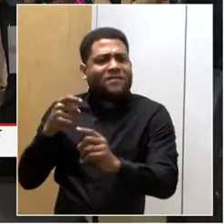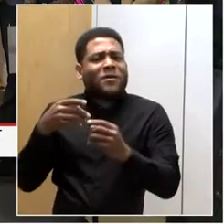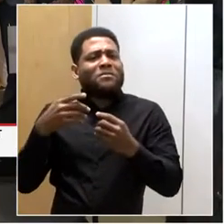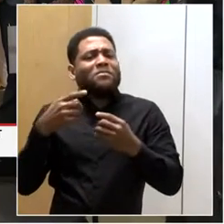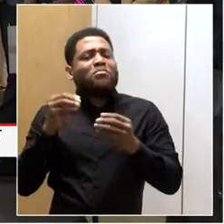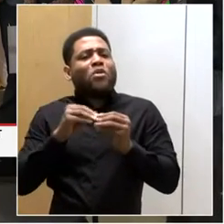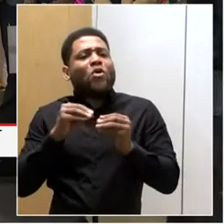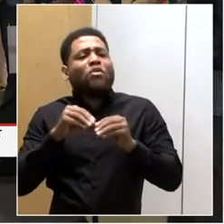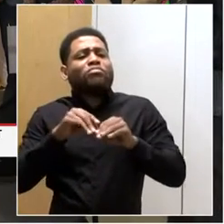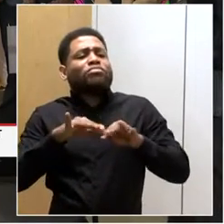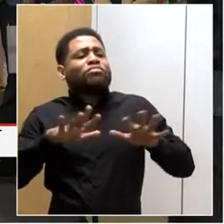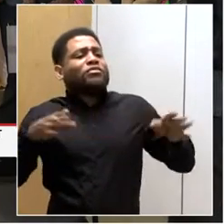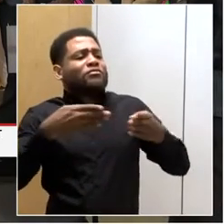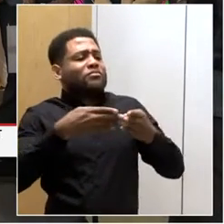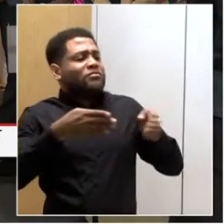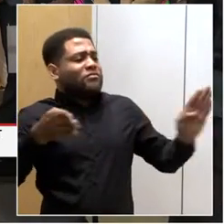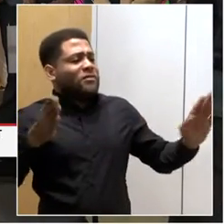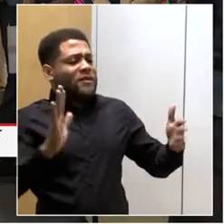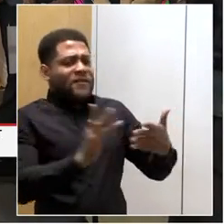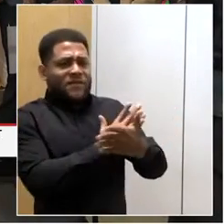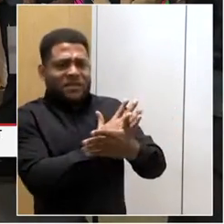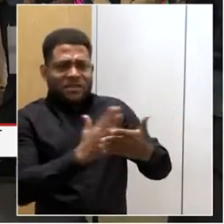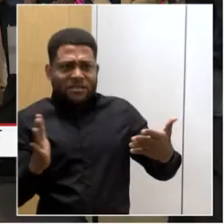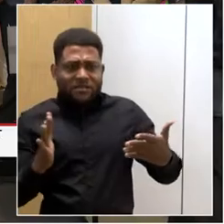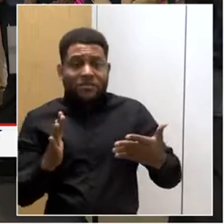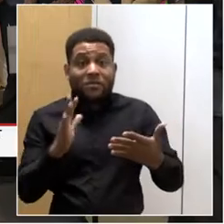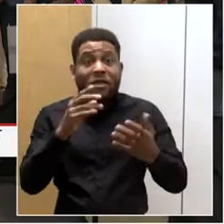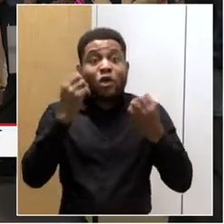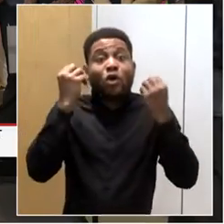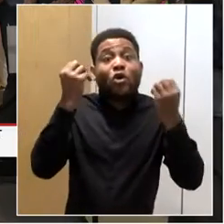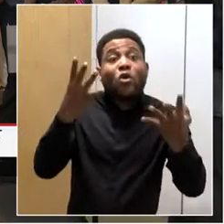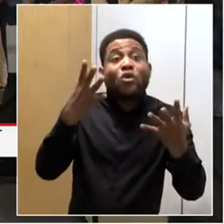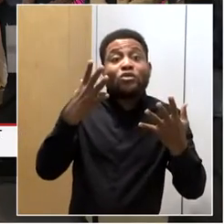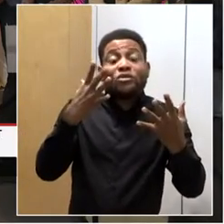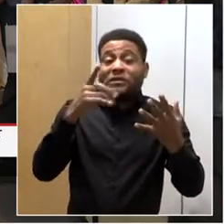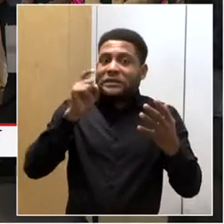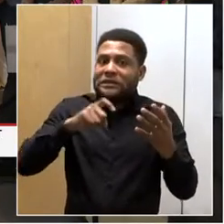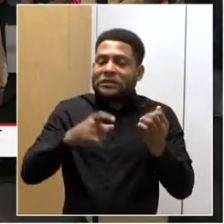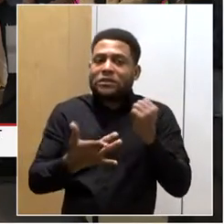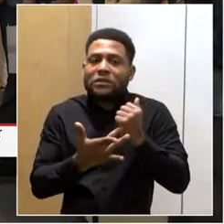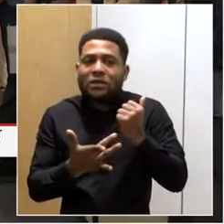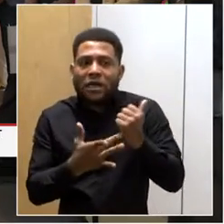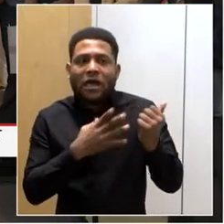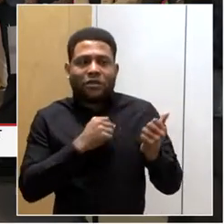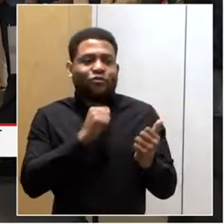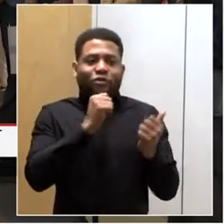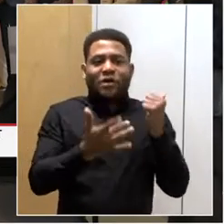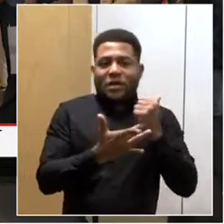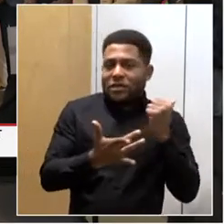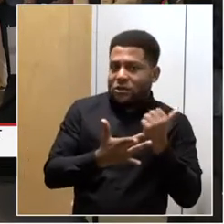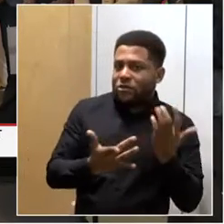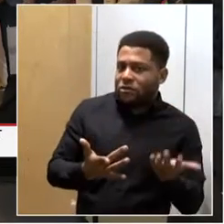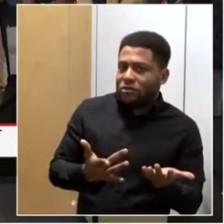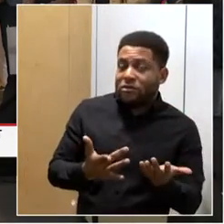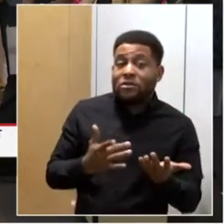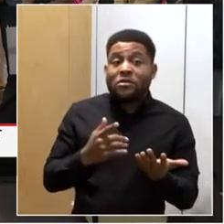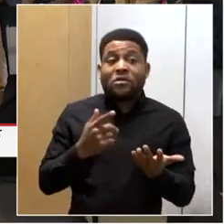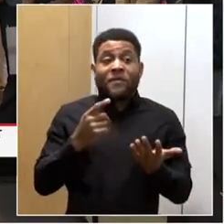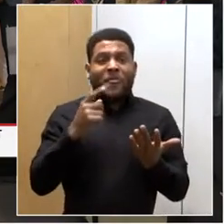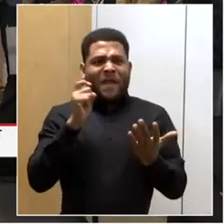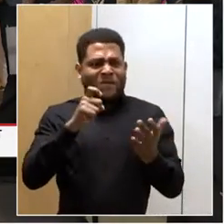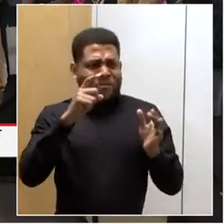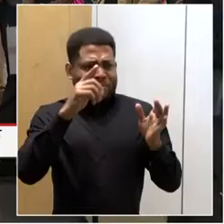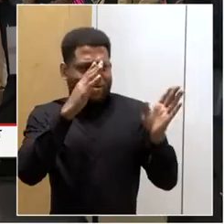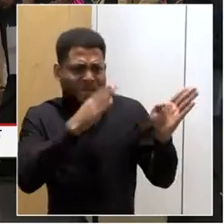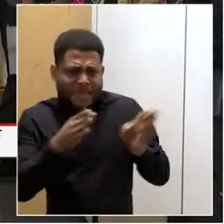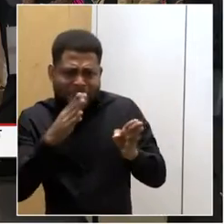of things, technical and non-technical, would need to happen. But that is, they've launched that planning process,